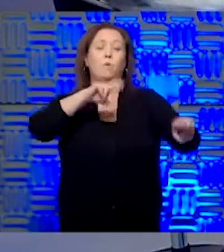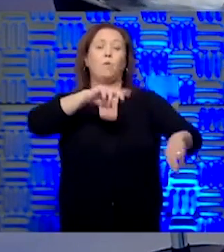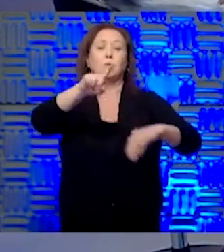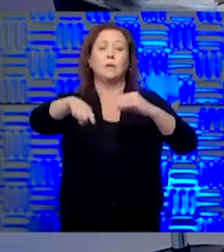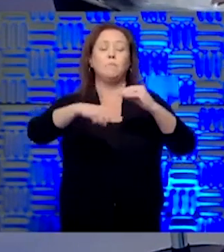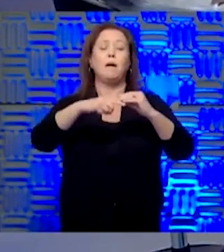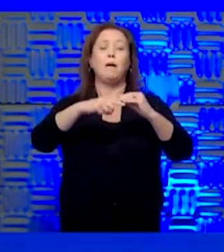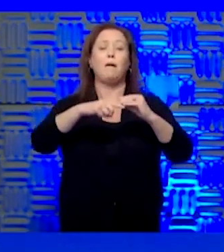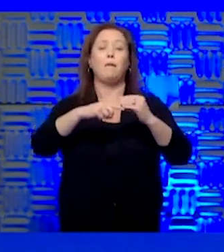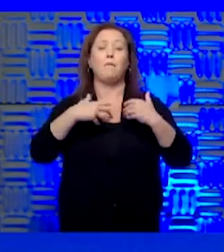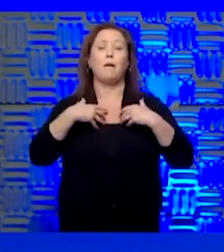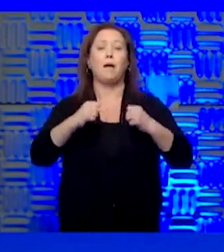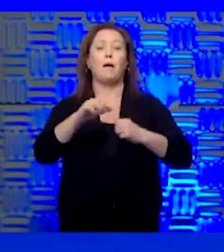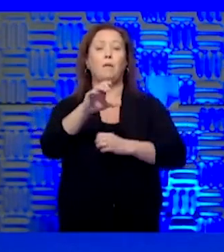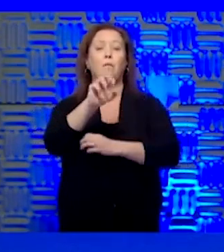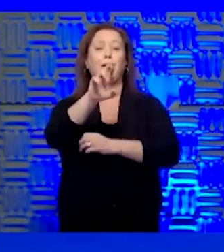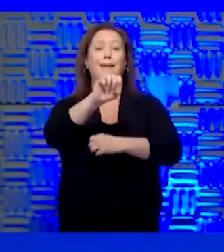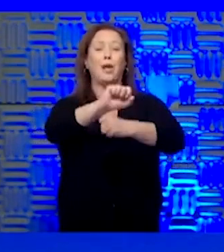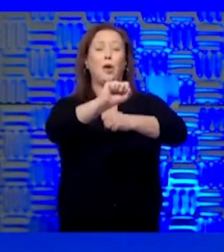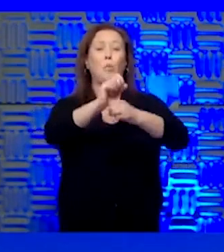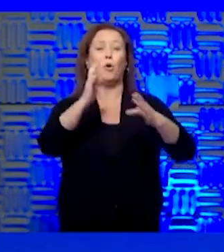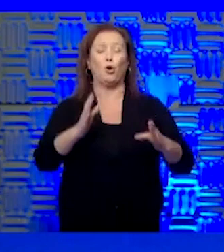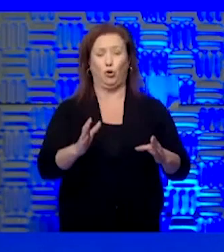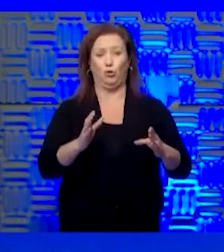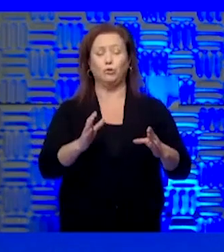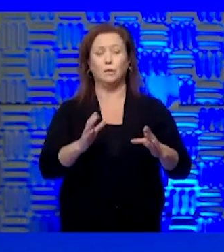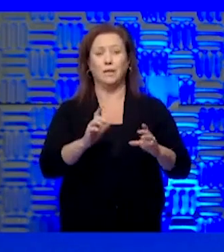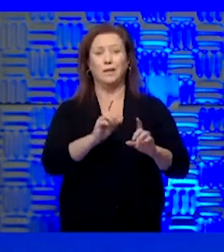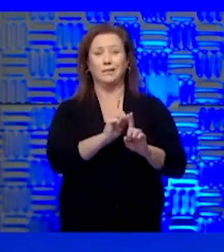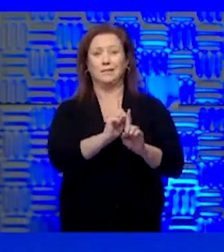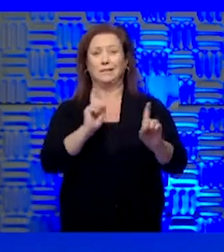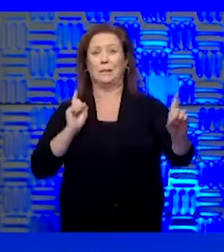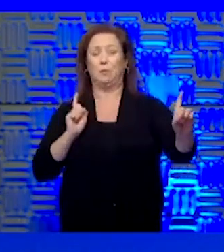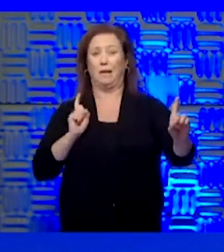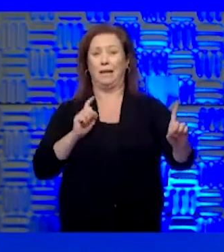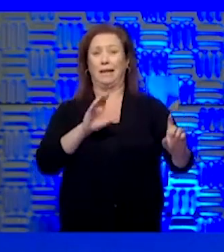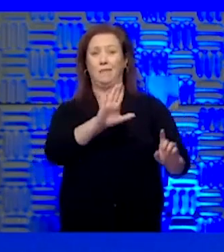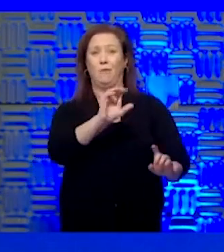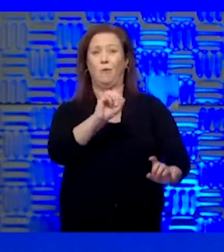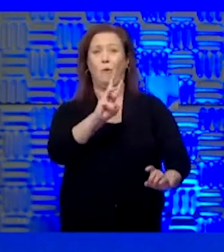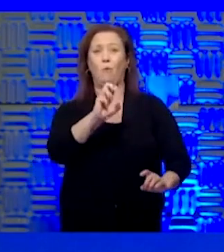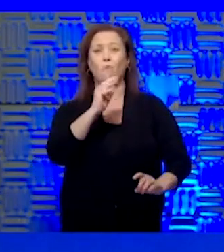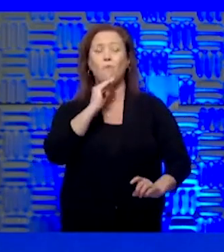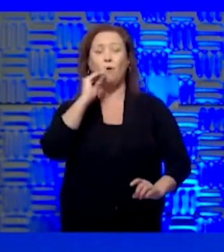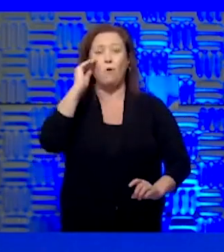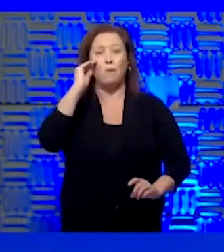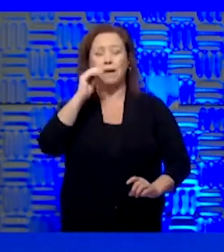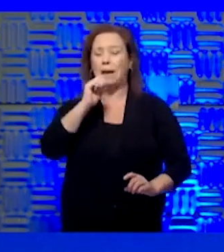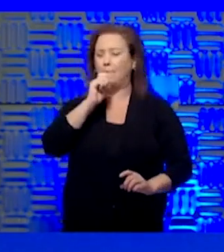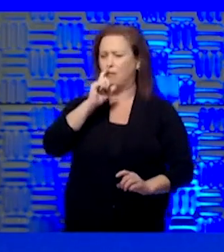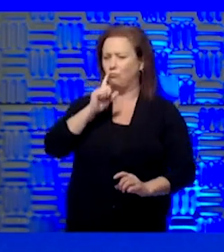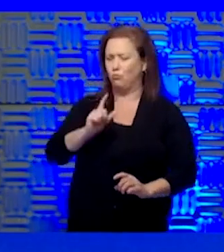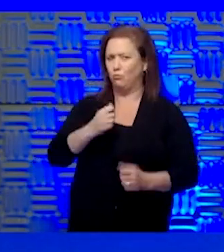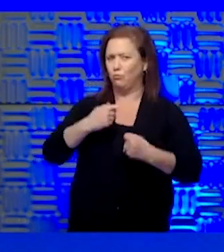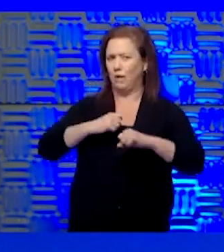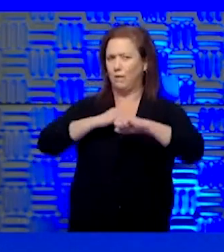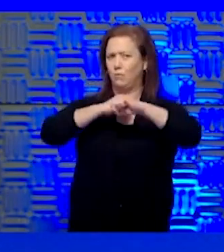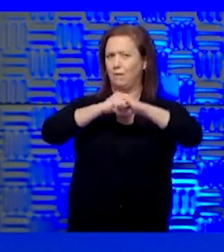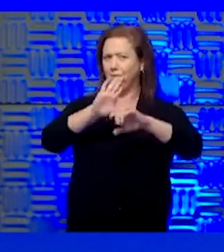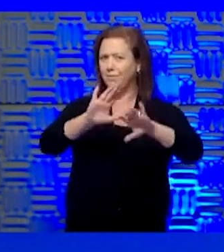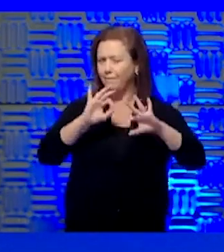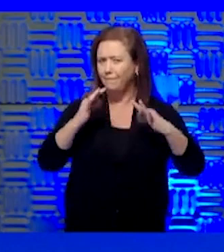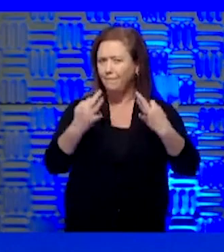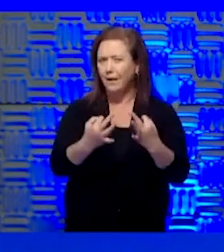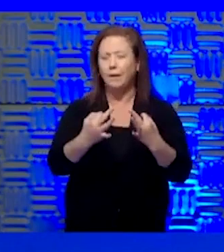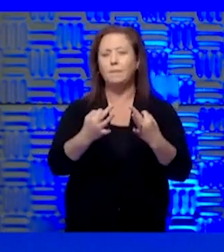this, about healthcare workers doing that. It's really, I don't understand if it's the healthcare workers trying to protect their